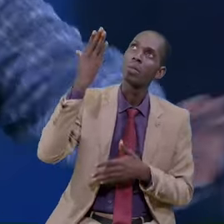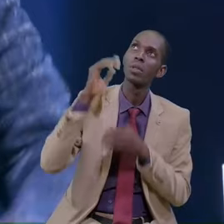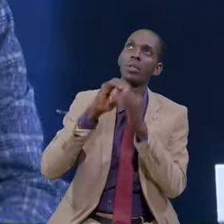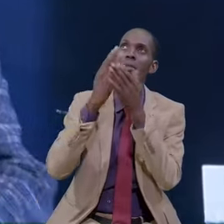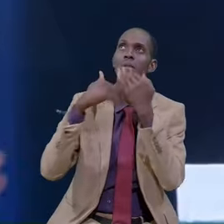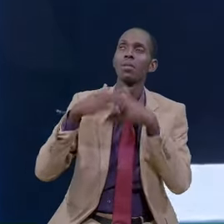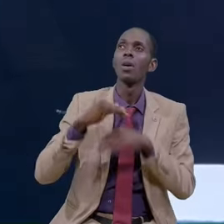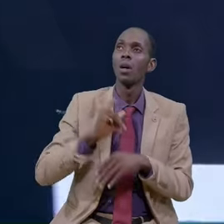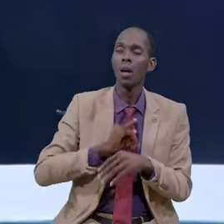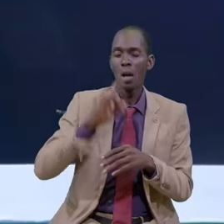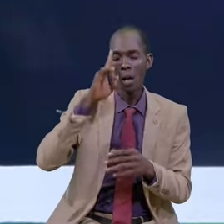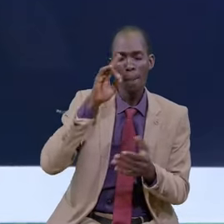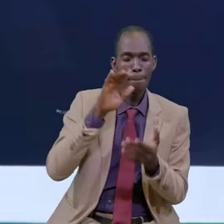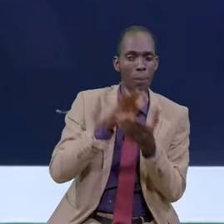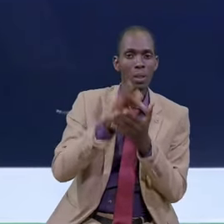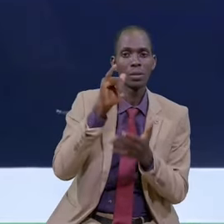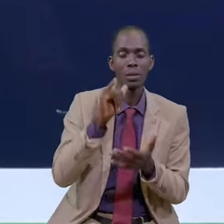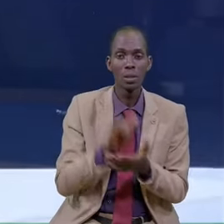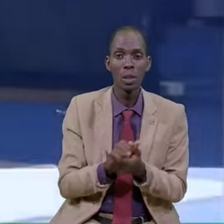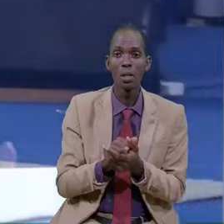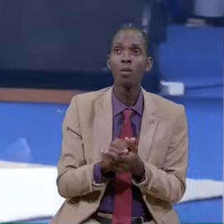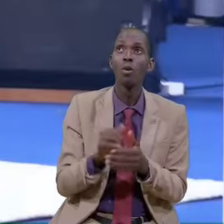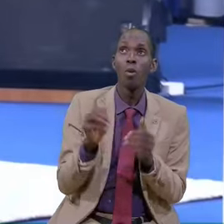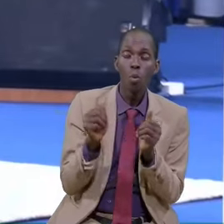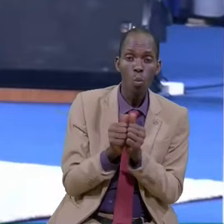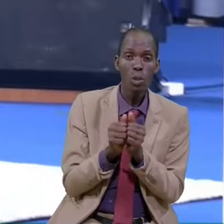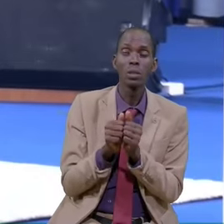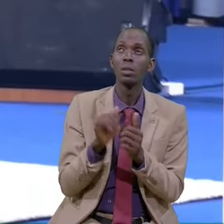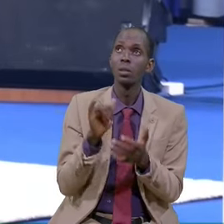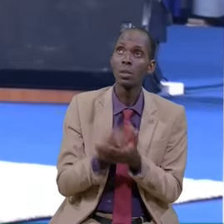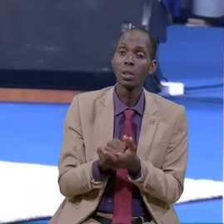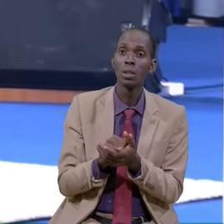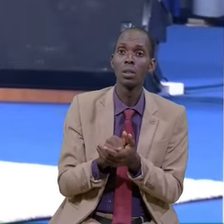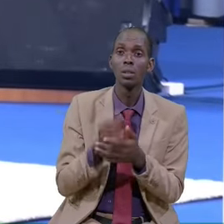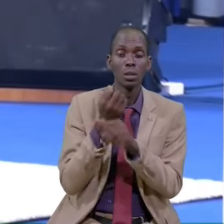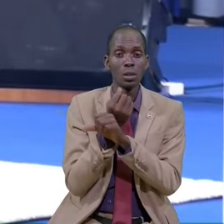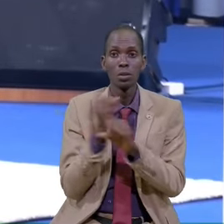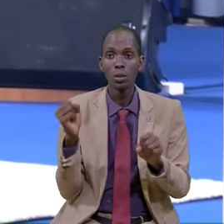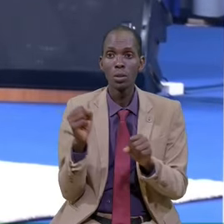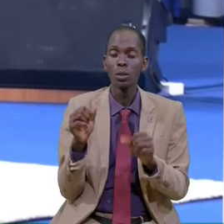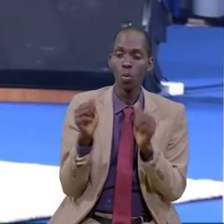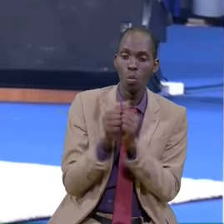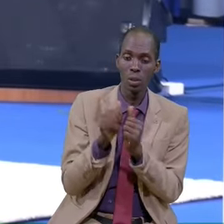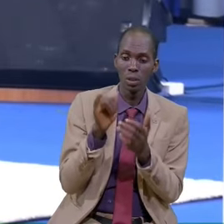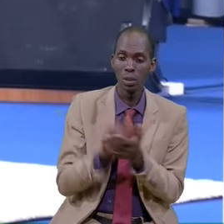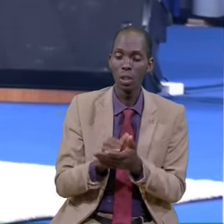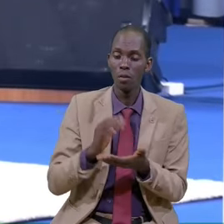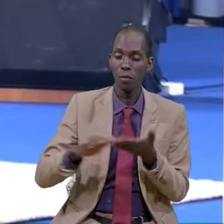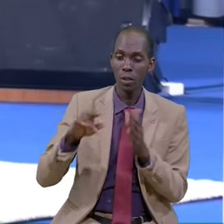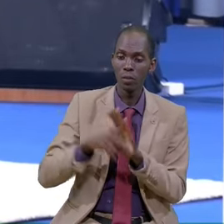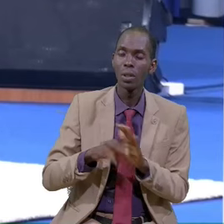believe that salvation that freedom that forgiveness eternal life comes to me right